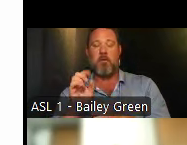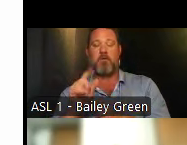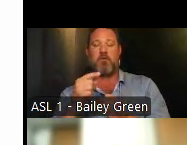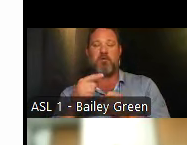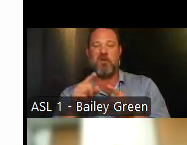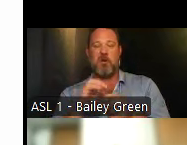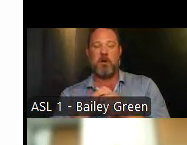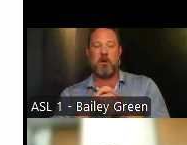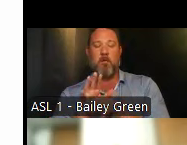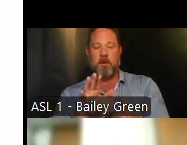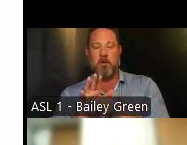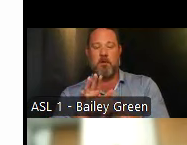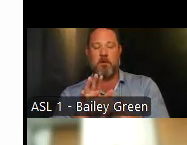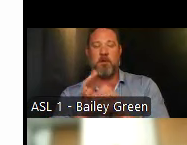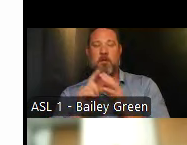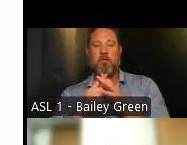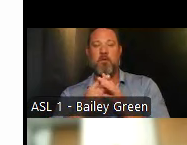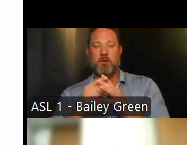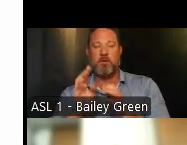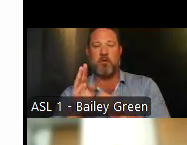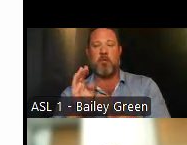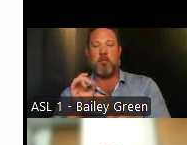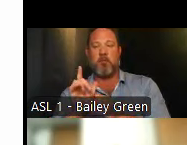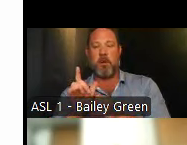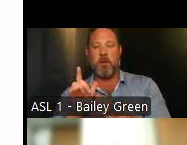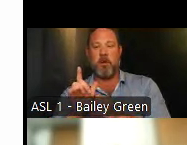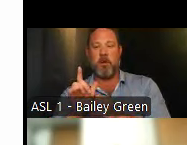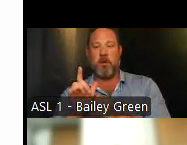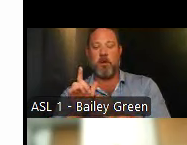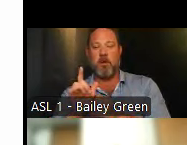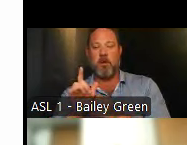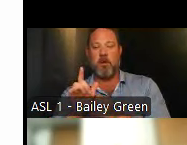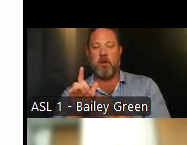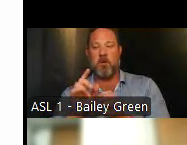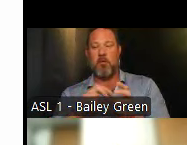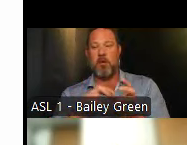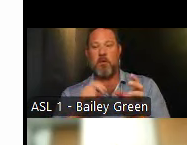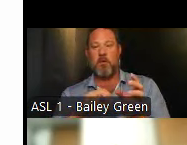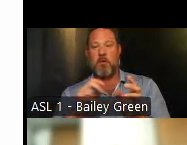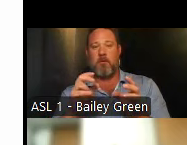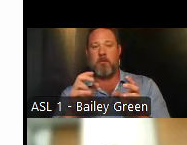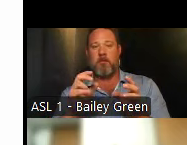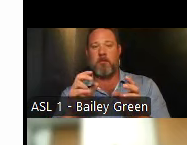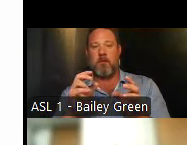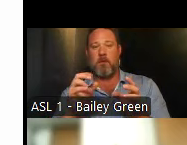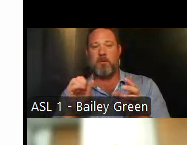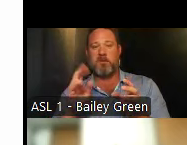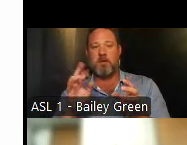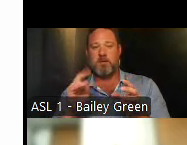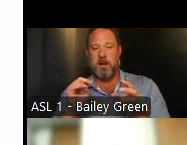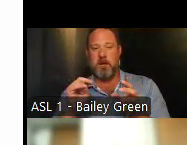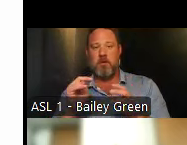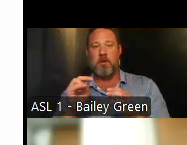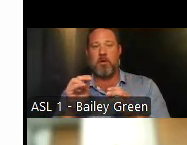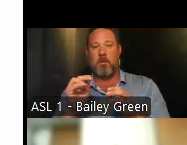pandemic. And the original bill had sought out to remove the sunsets altogether. But